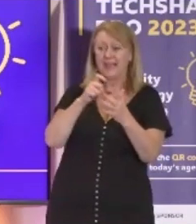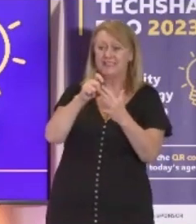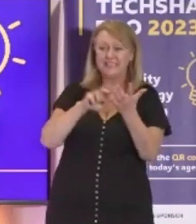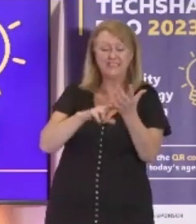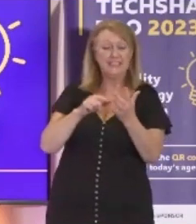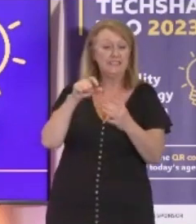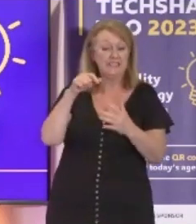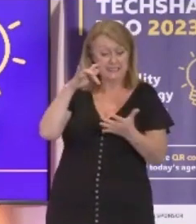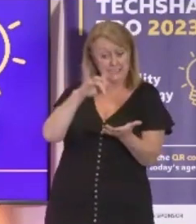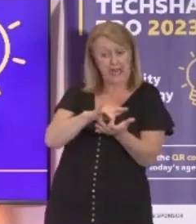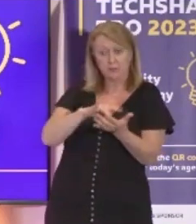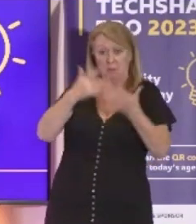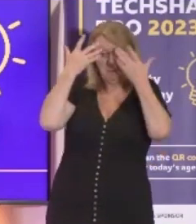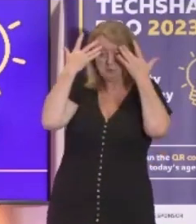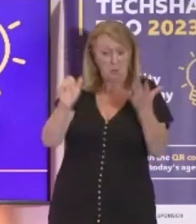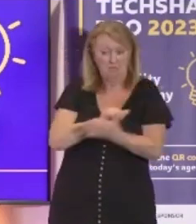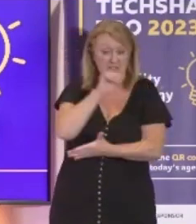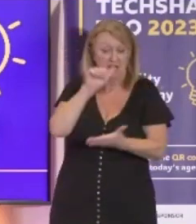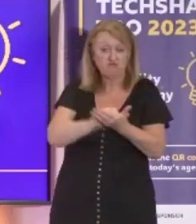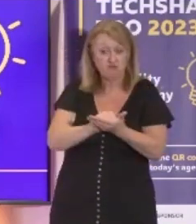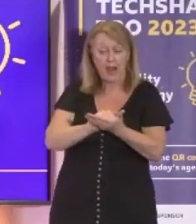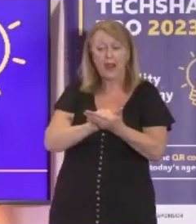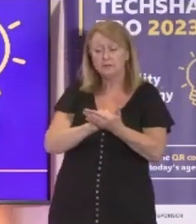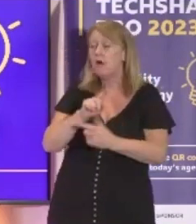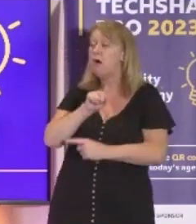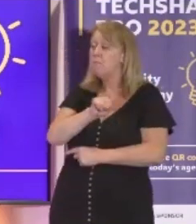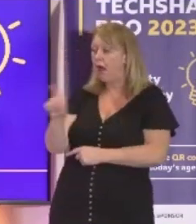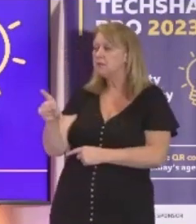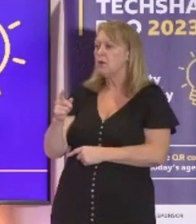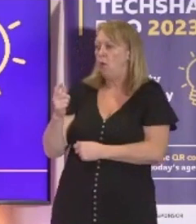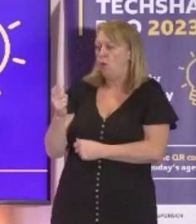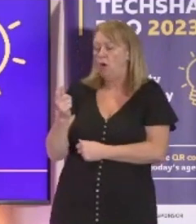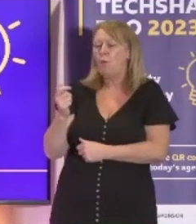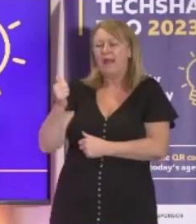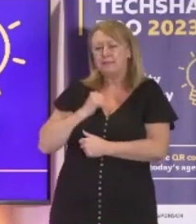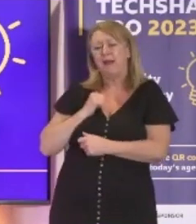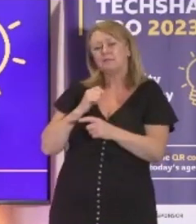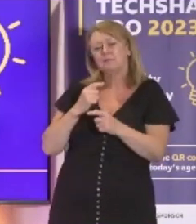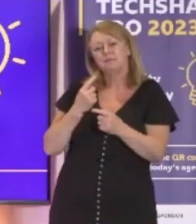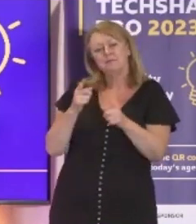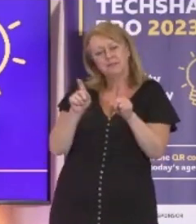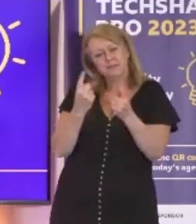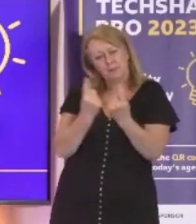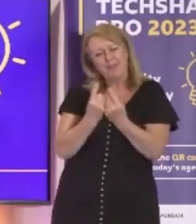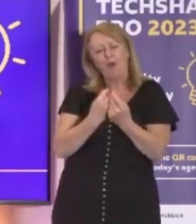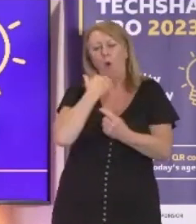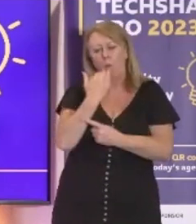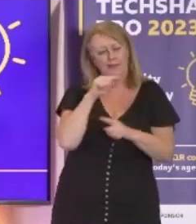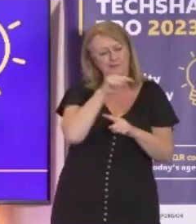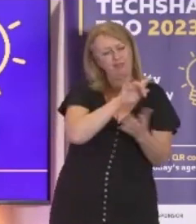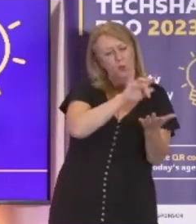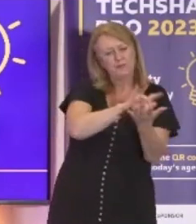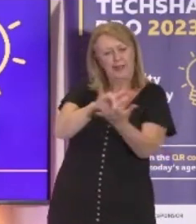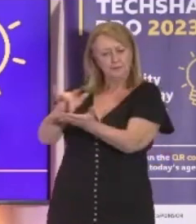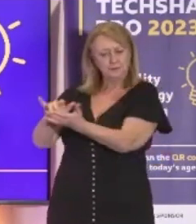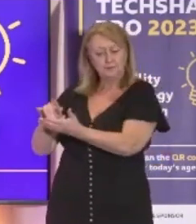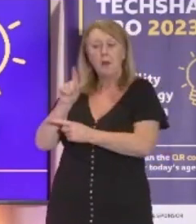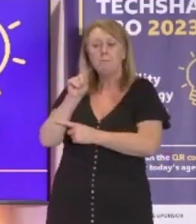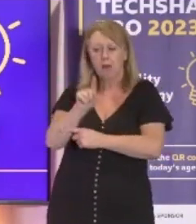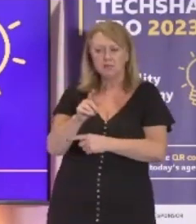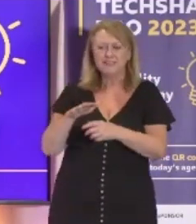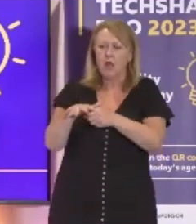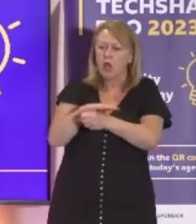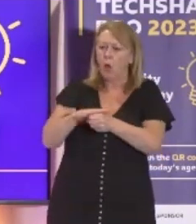going to get it right. So there's some things that we expect in all of these centers, like the signs. But the other part is we need to make sure it's a locally